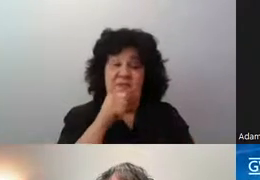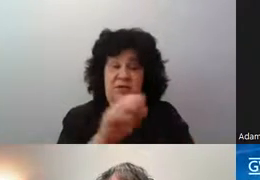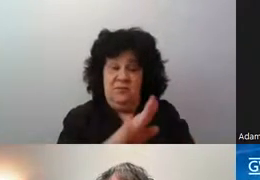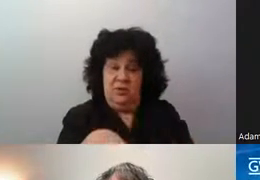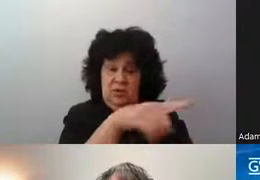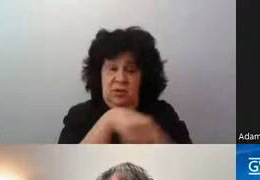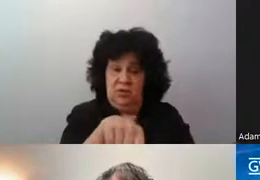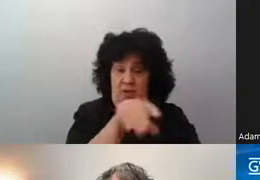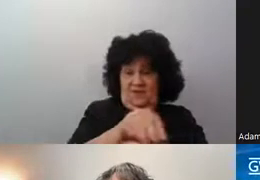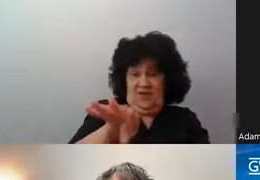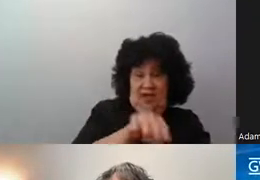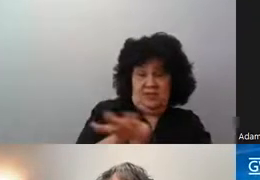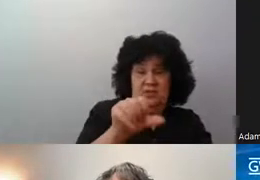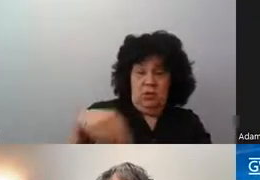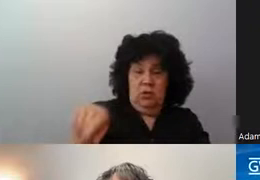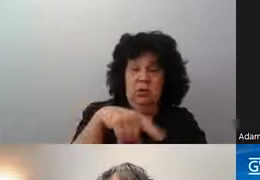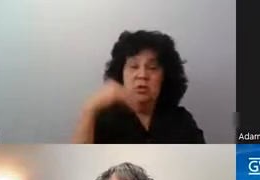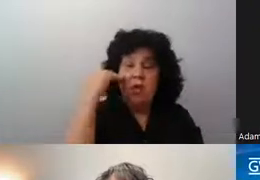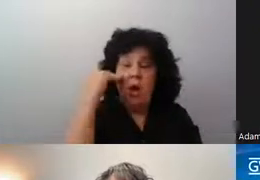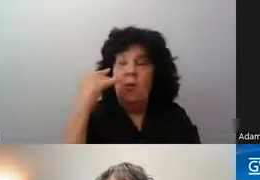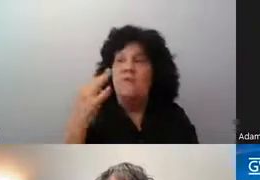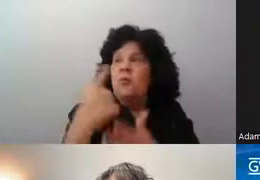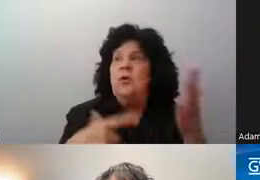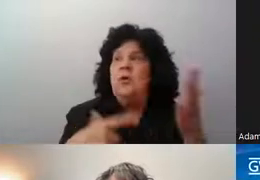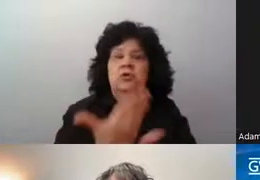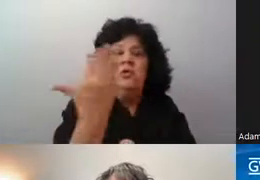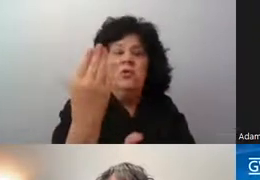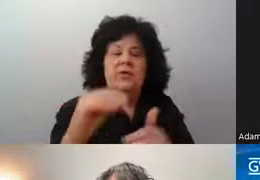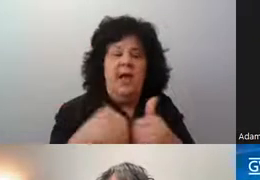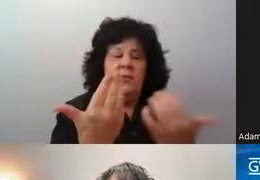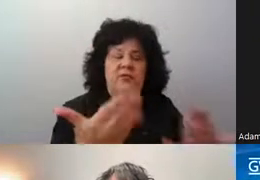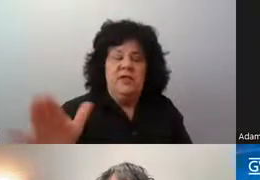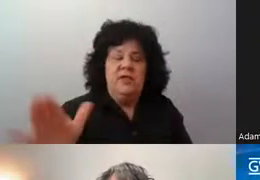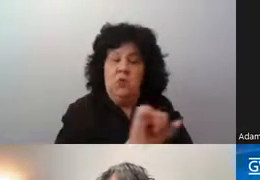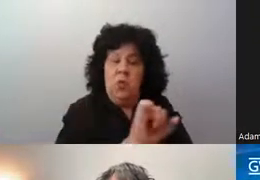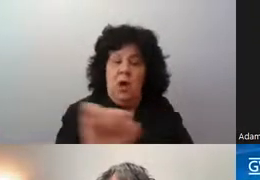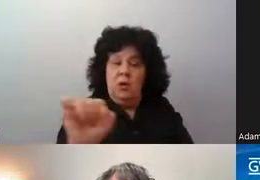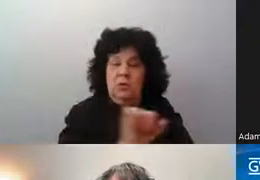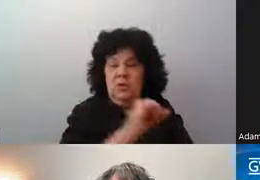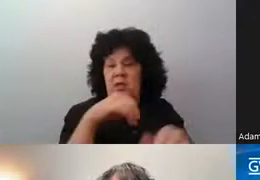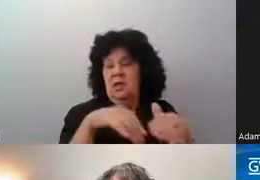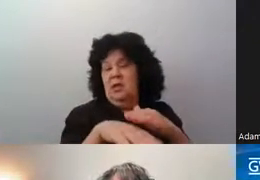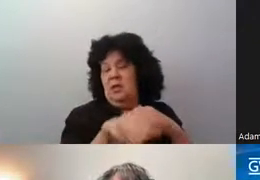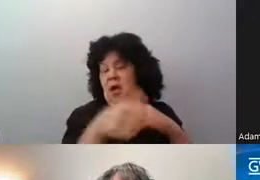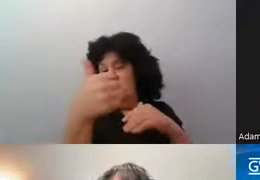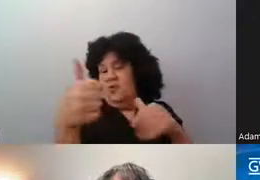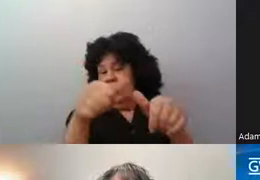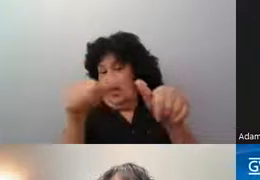so that you're aware of innovation and about how things work in other parts of the real